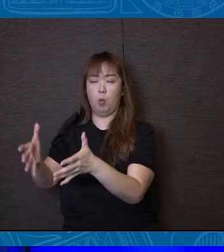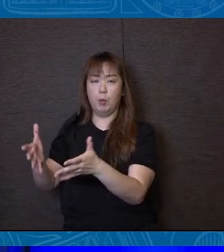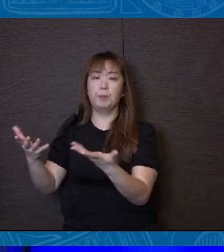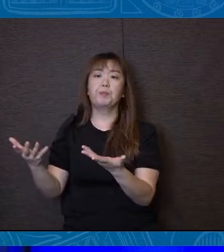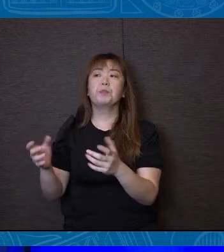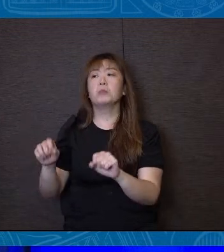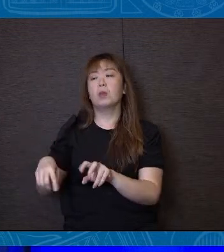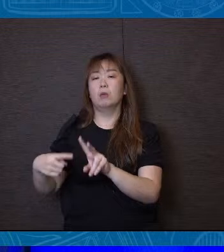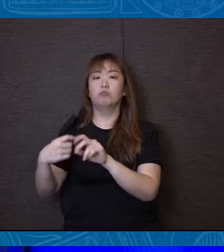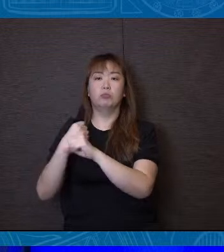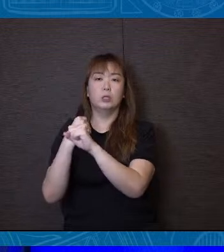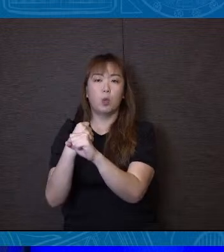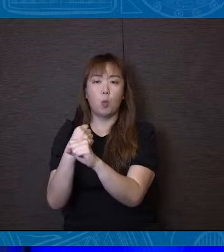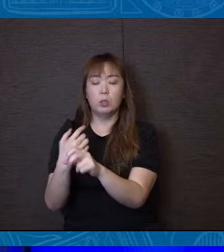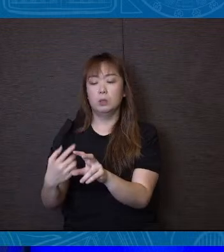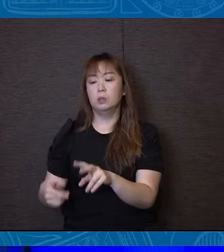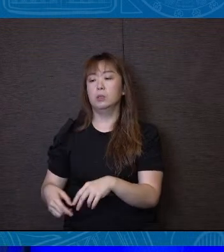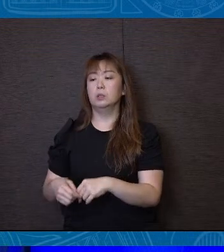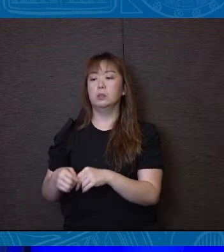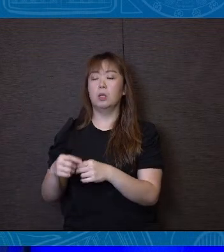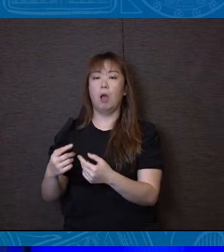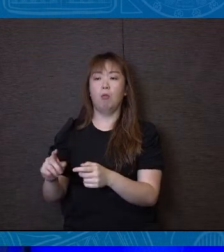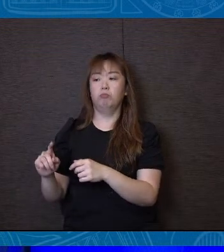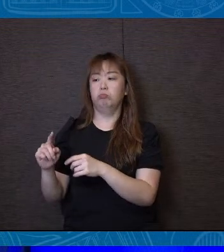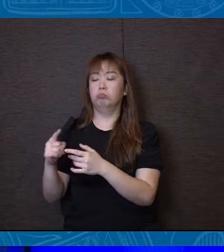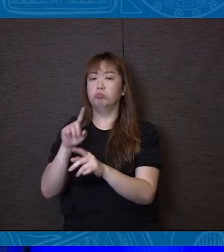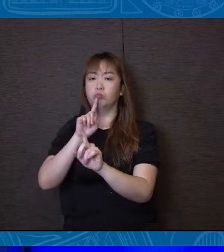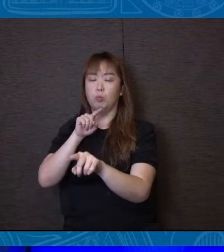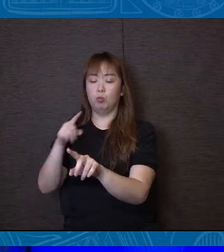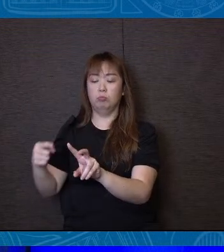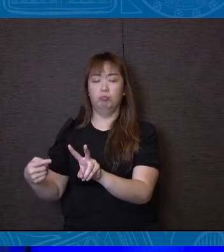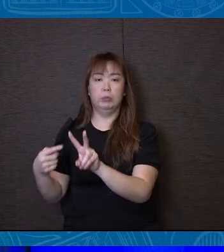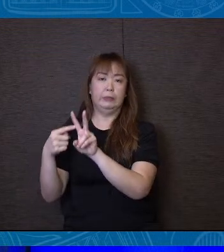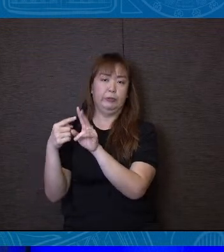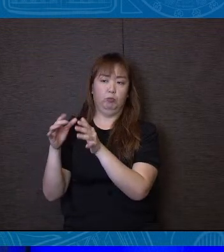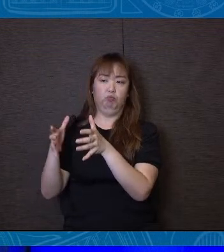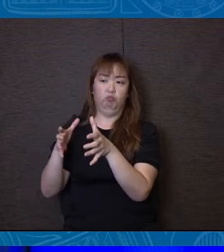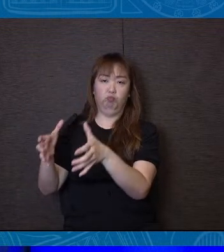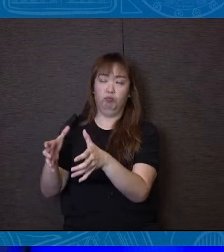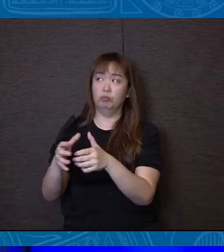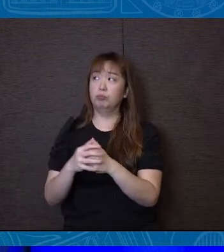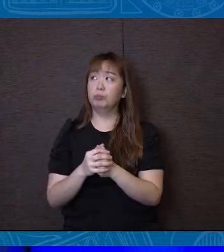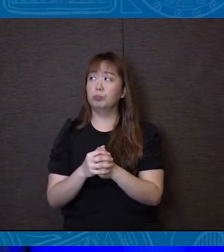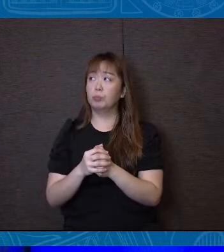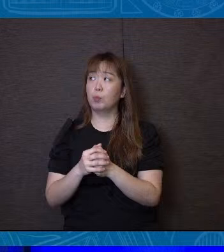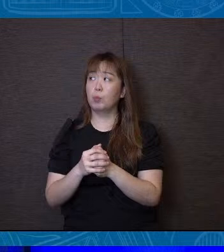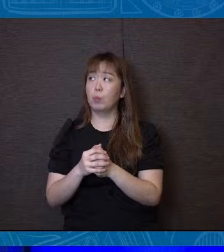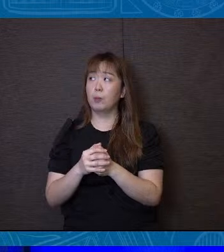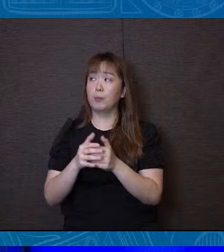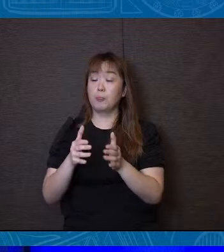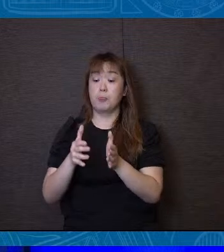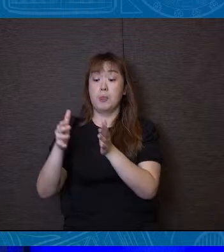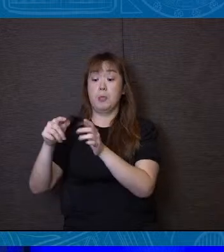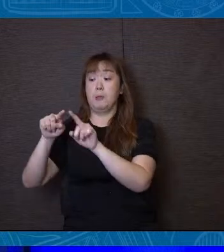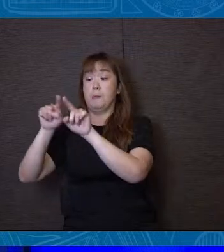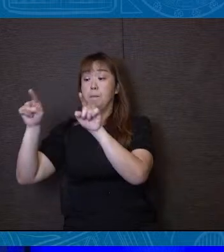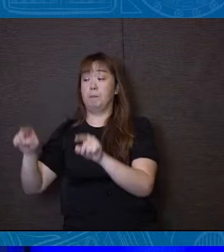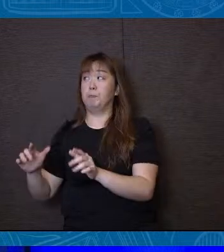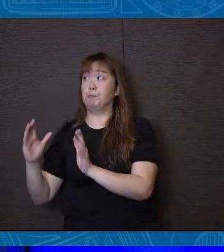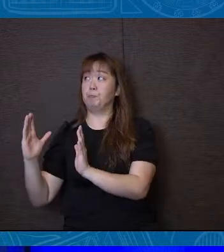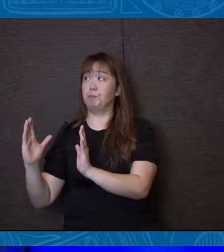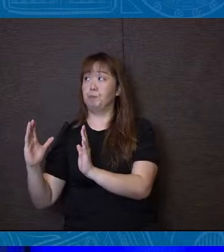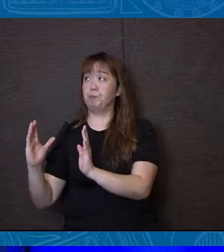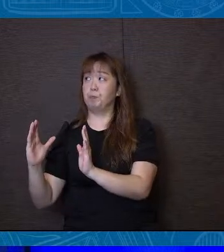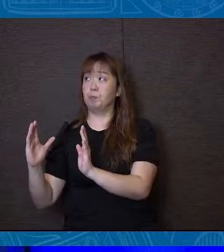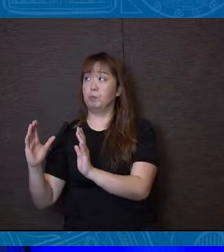like the security agencies or first responders. They are in the yellow box. And then there's a third one, that is the red one,